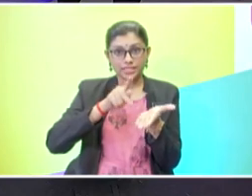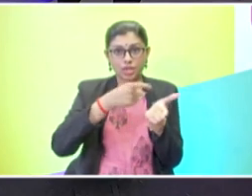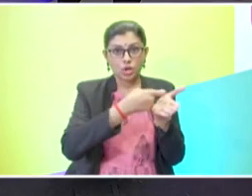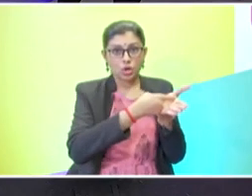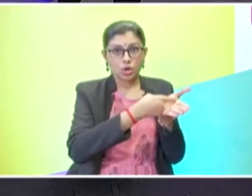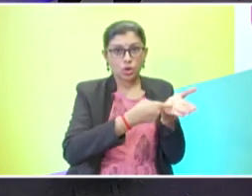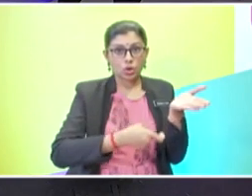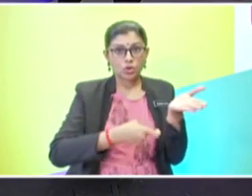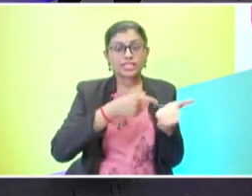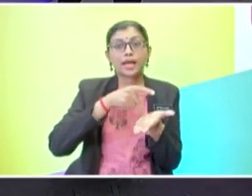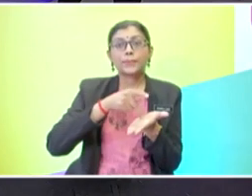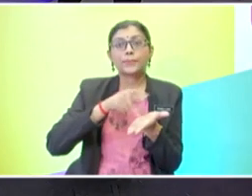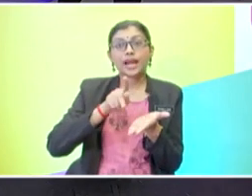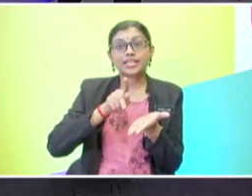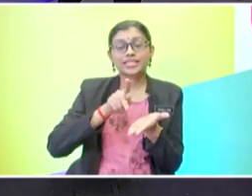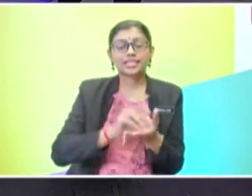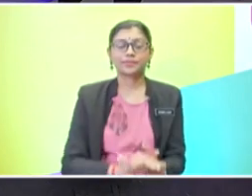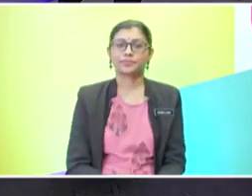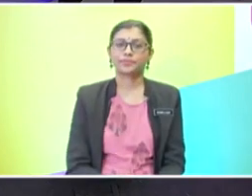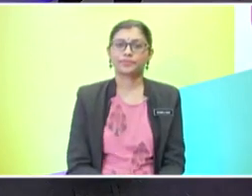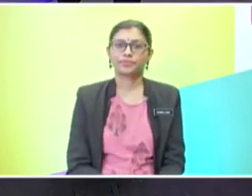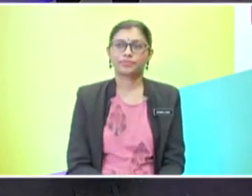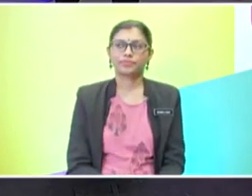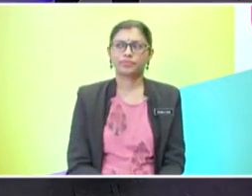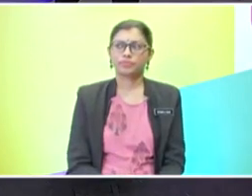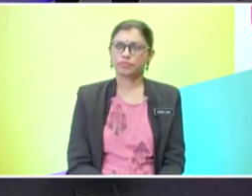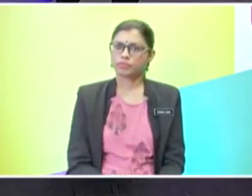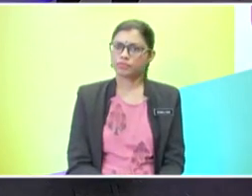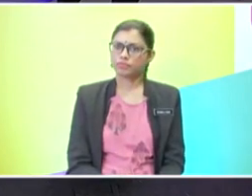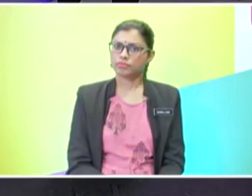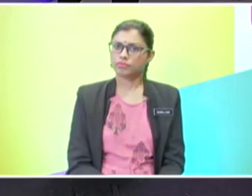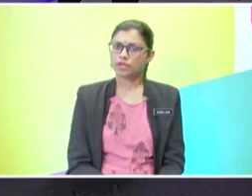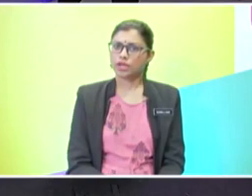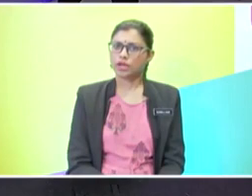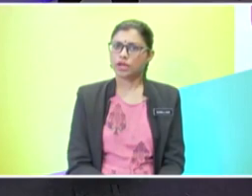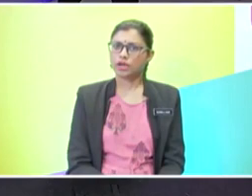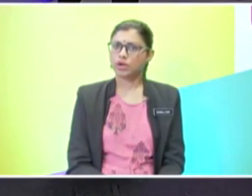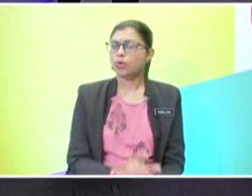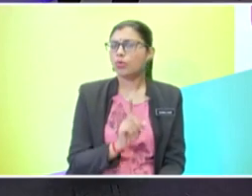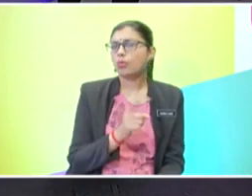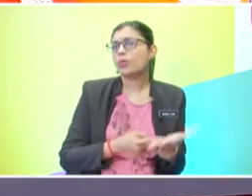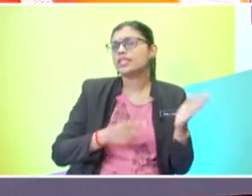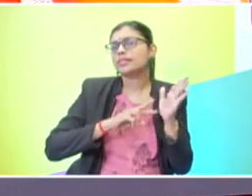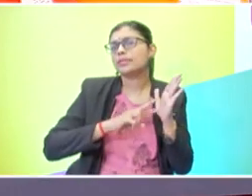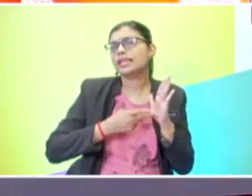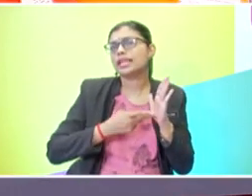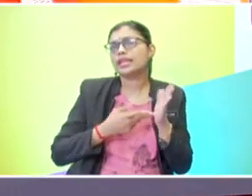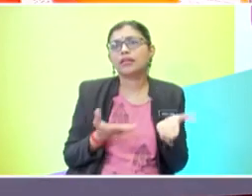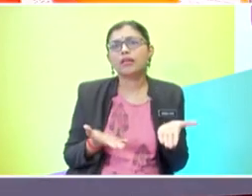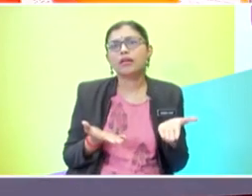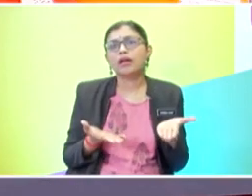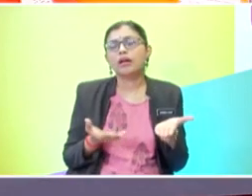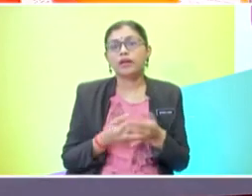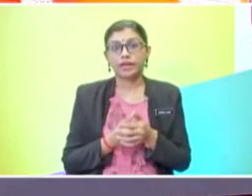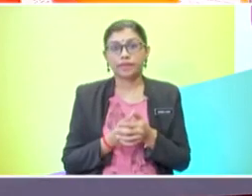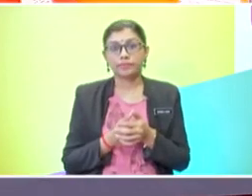is that what we pay for in the shops? Yes, okay. Where are the goods comes from, Sean? Factories? Can you help the